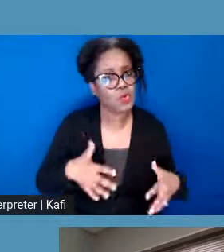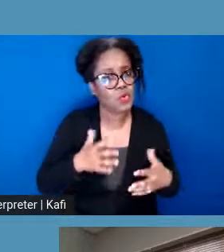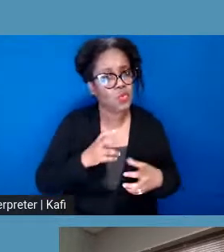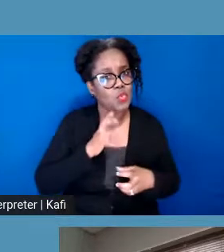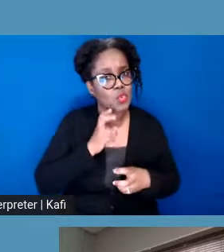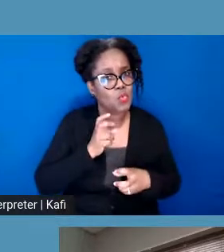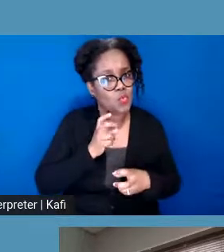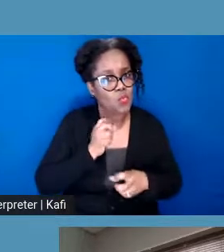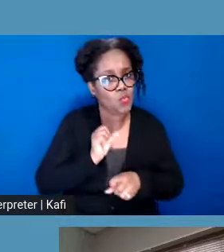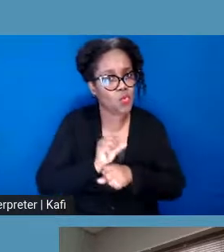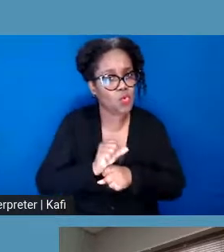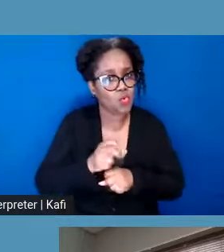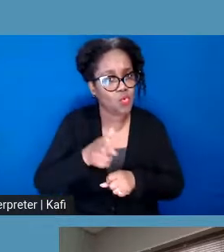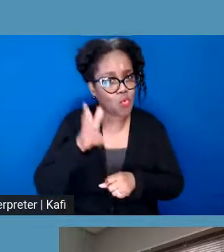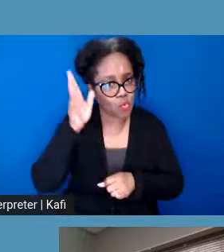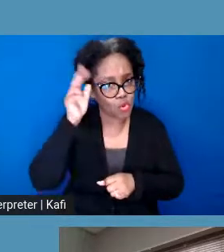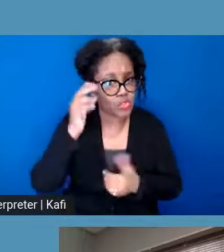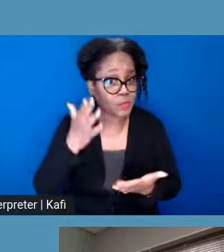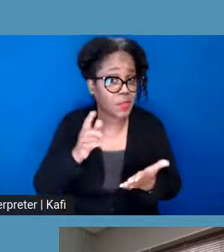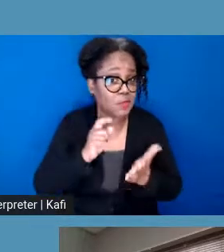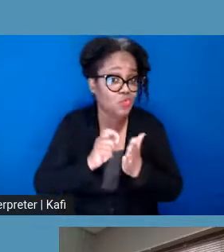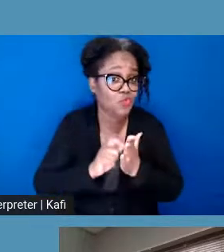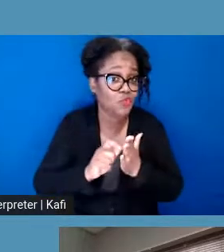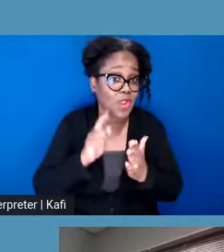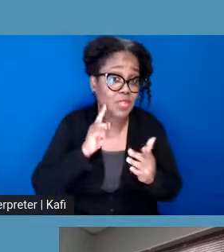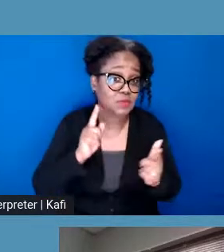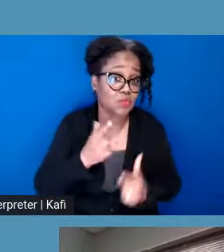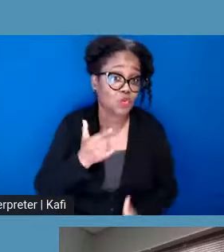maybe write a small grant to get one, it's definitely worth it.